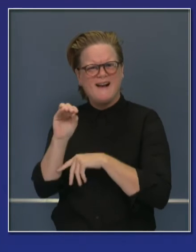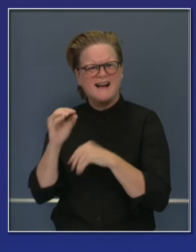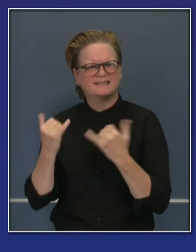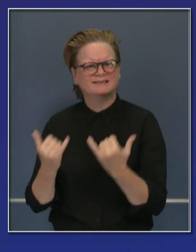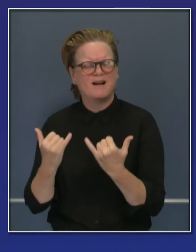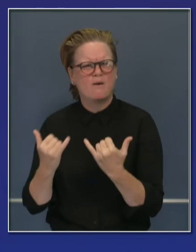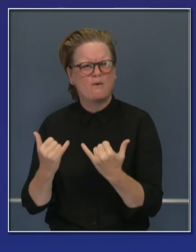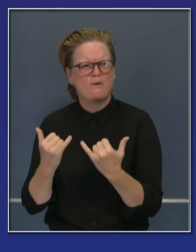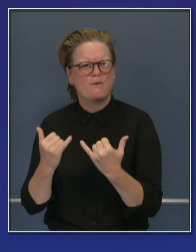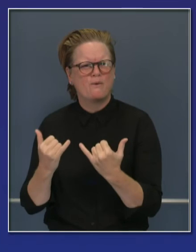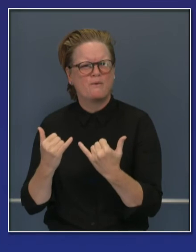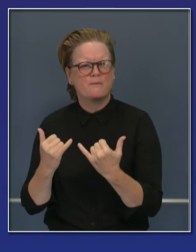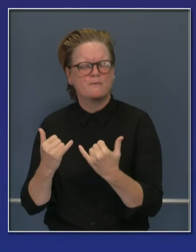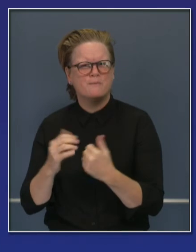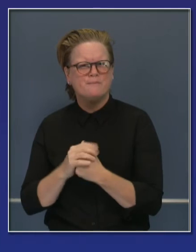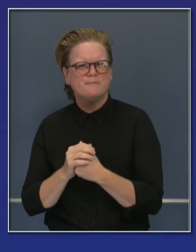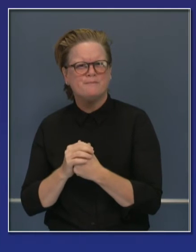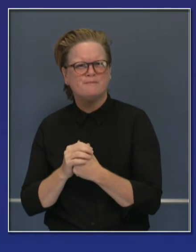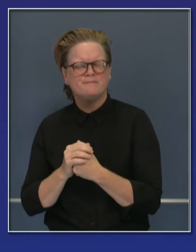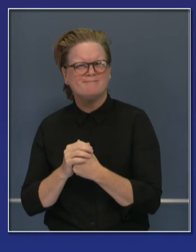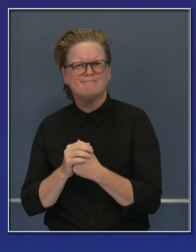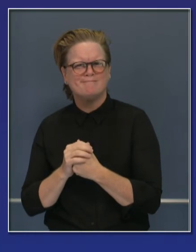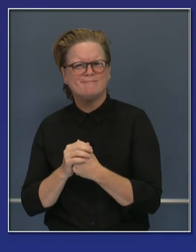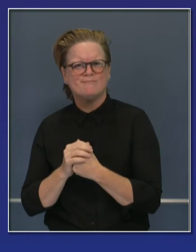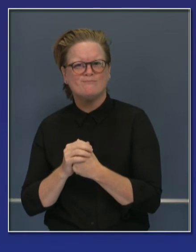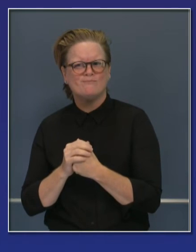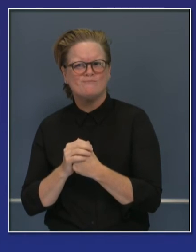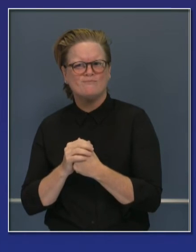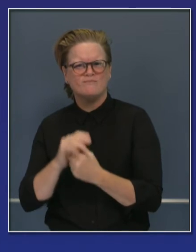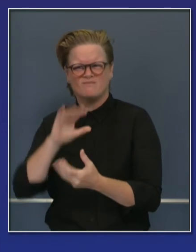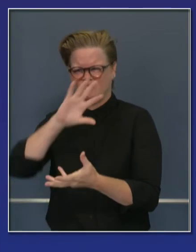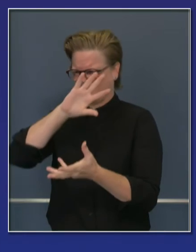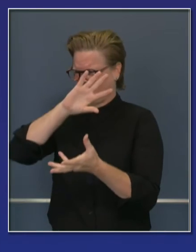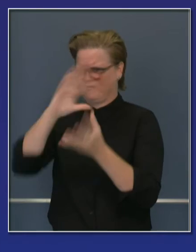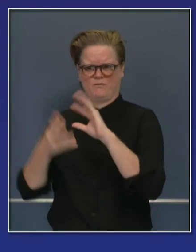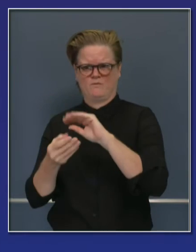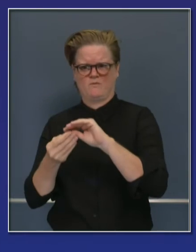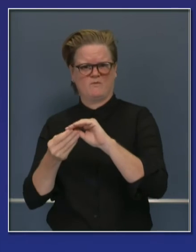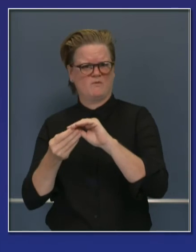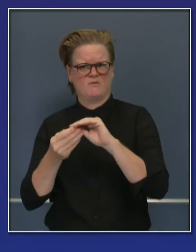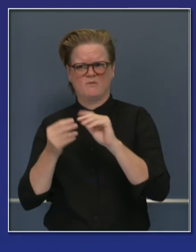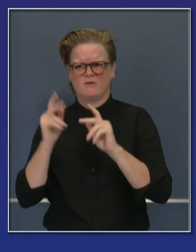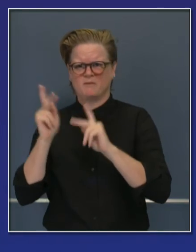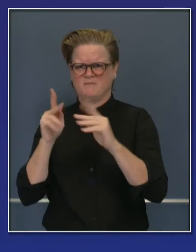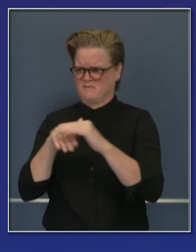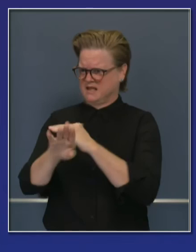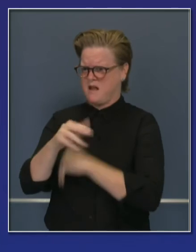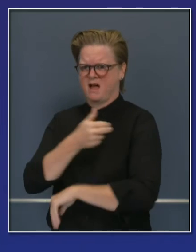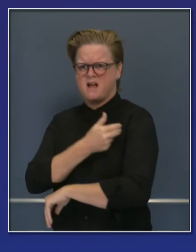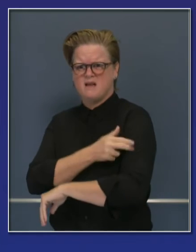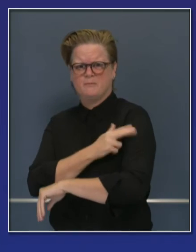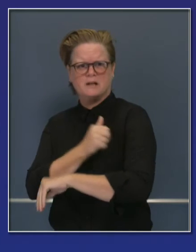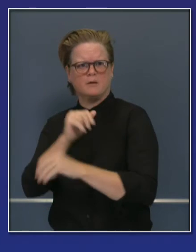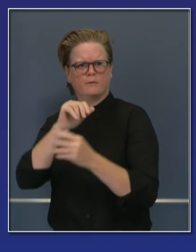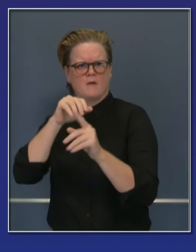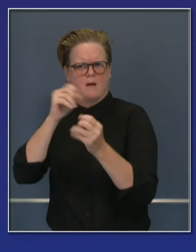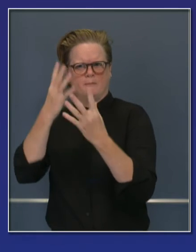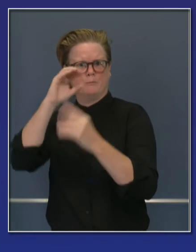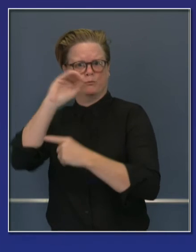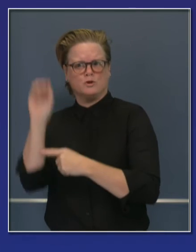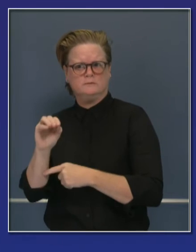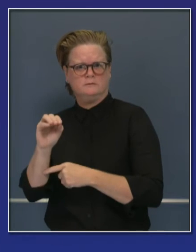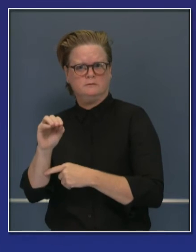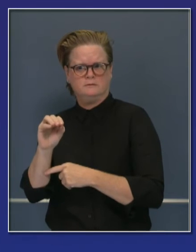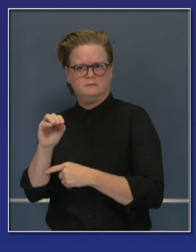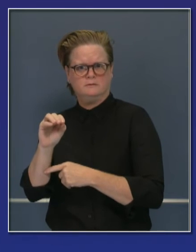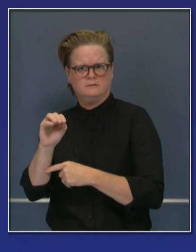week, 7% this week of the entire healthcare system capacity represented with COVID-19